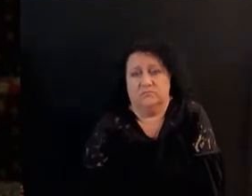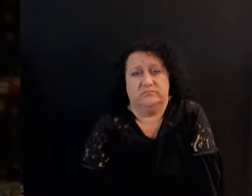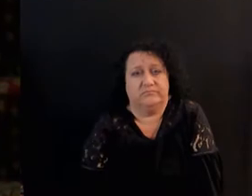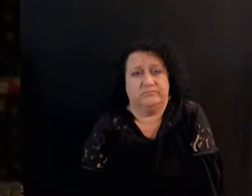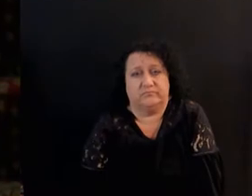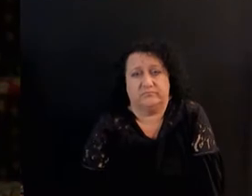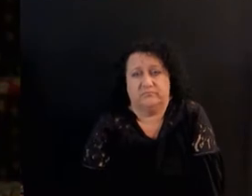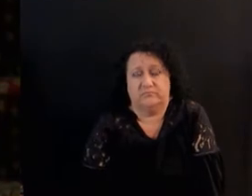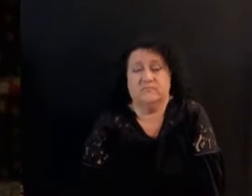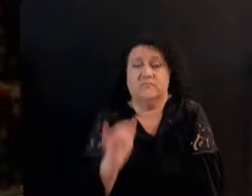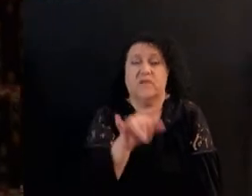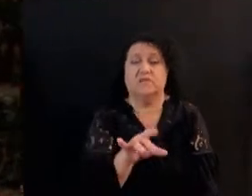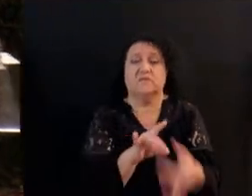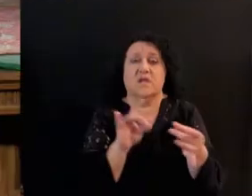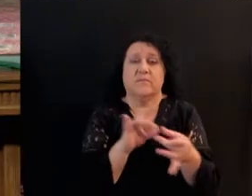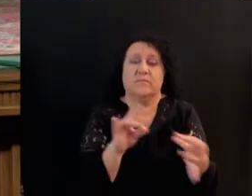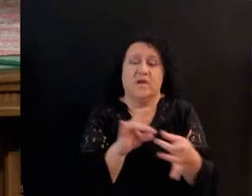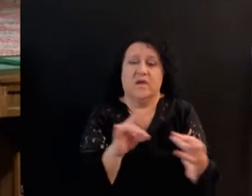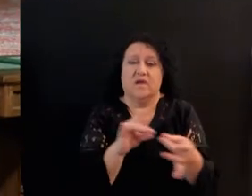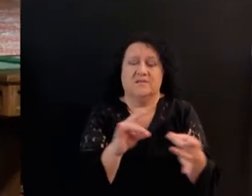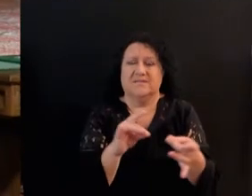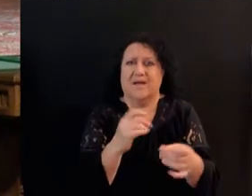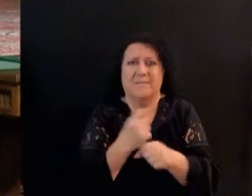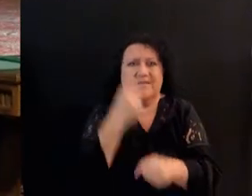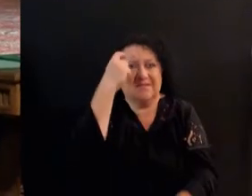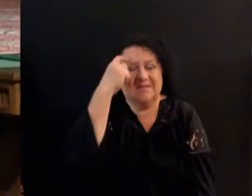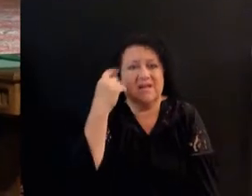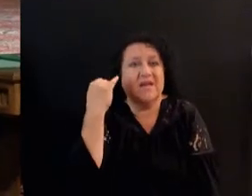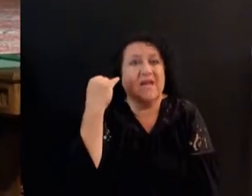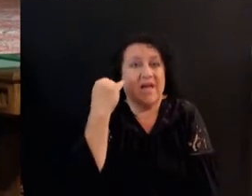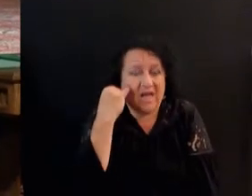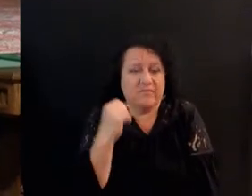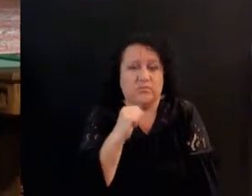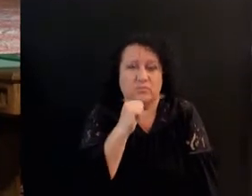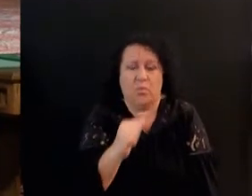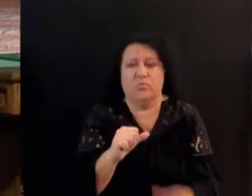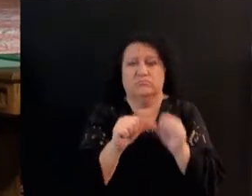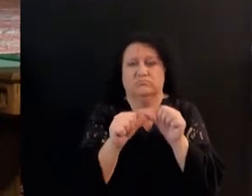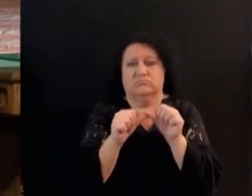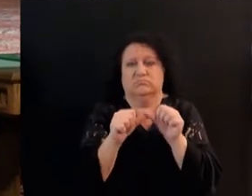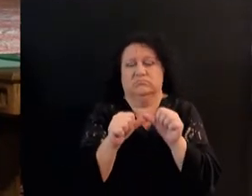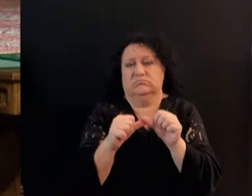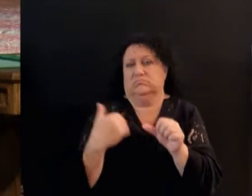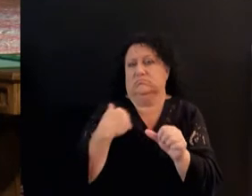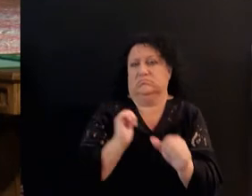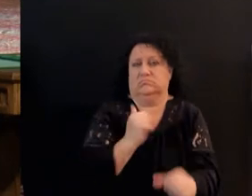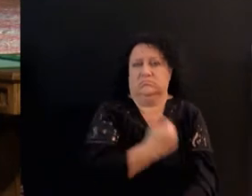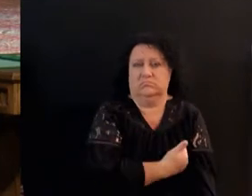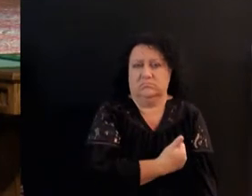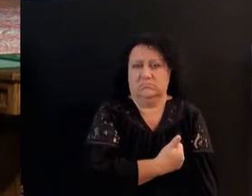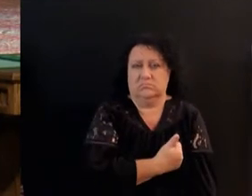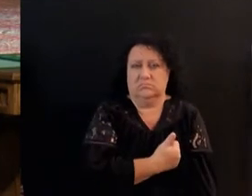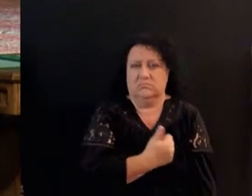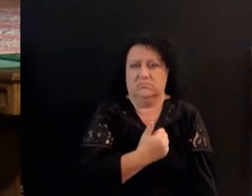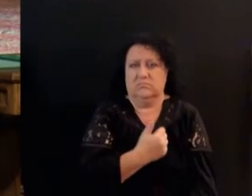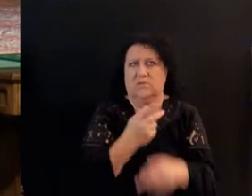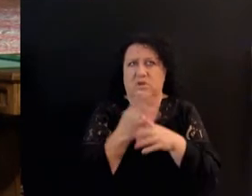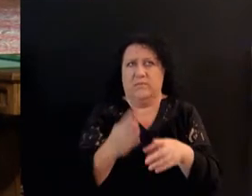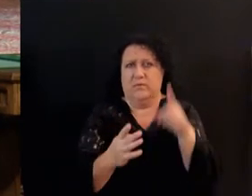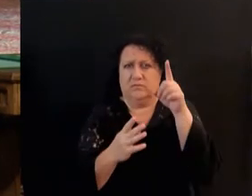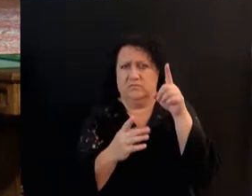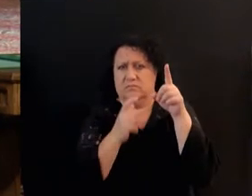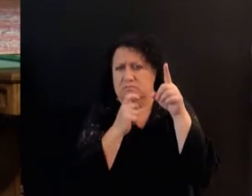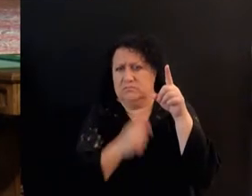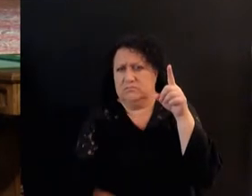That statement will make no sense if we do not remember and constantly remind ourselves of who the shepherd is.